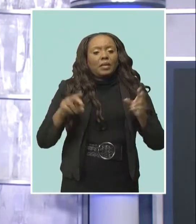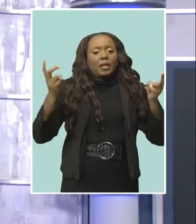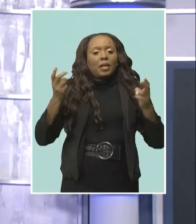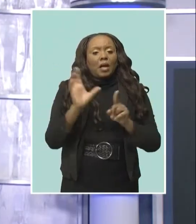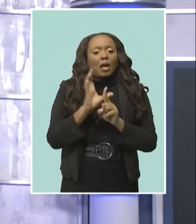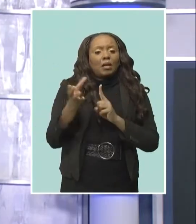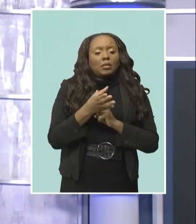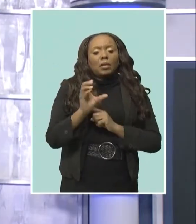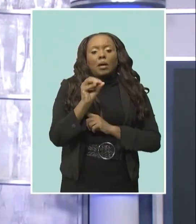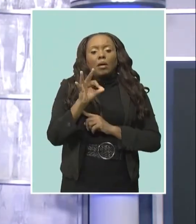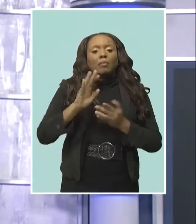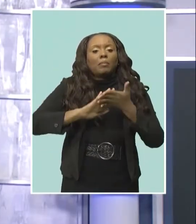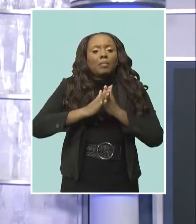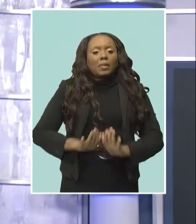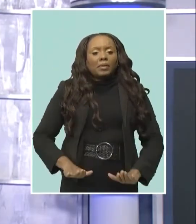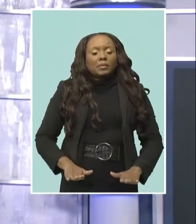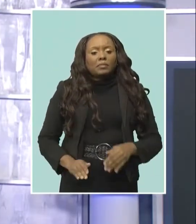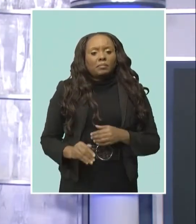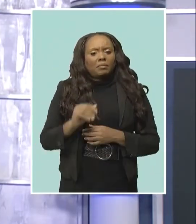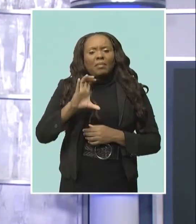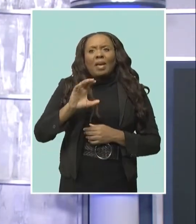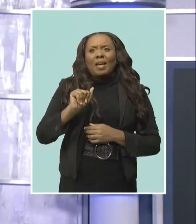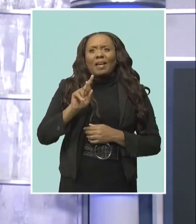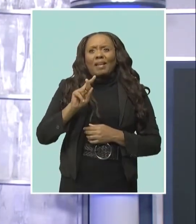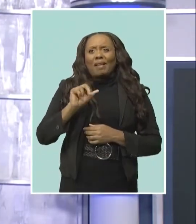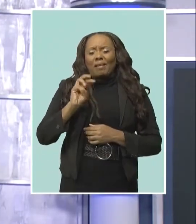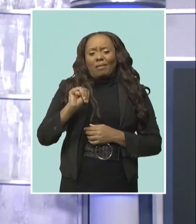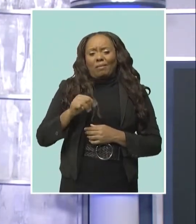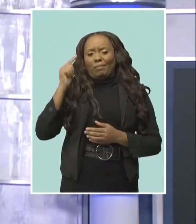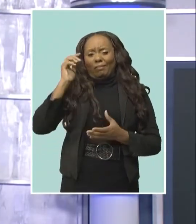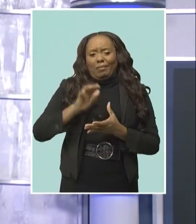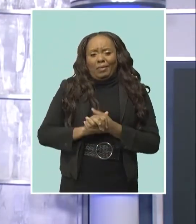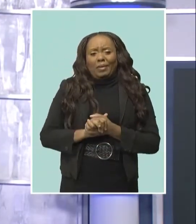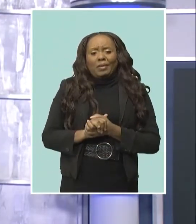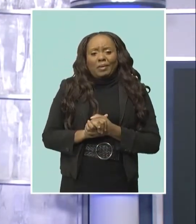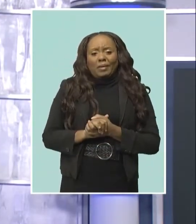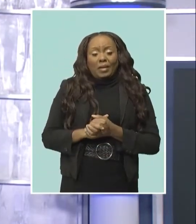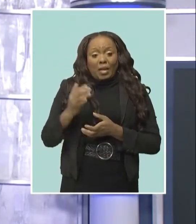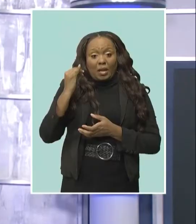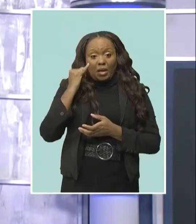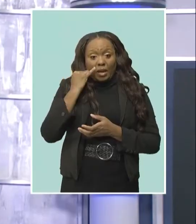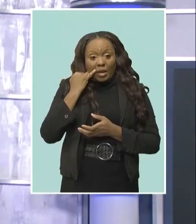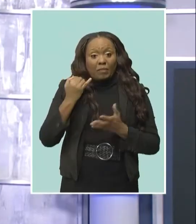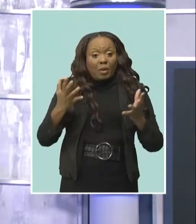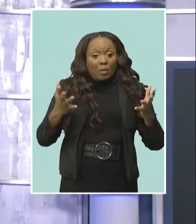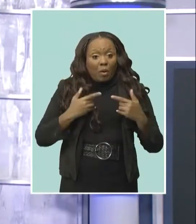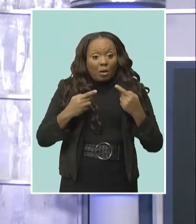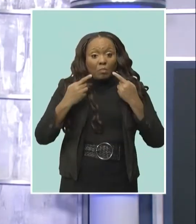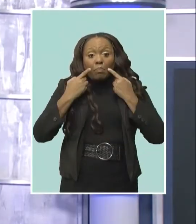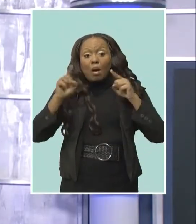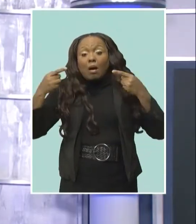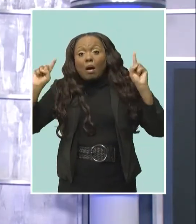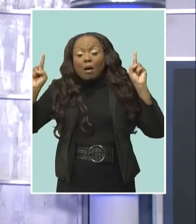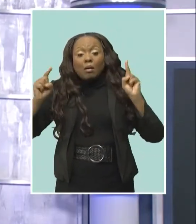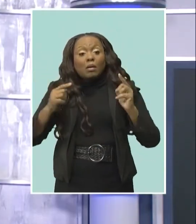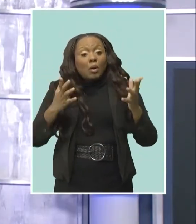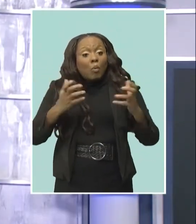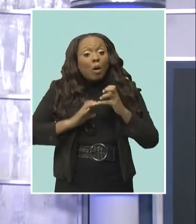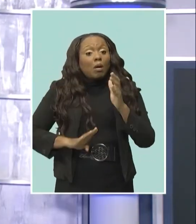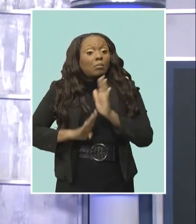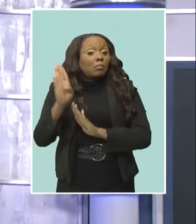peace. He told the session CARICOM believes peace is a prerequisite to achieving prosperity and sustainable